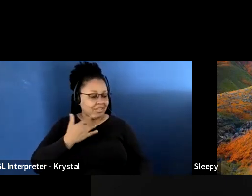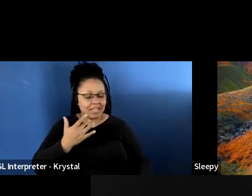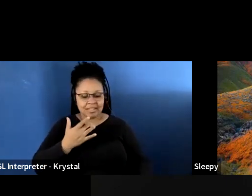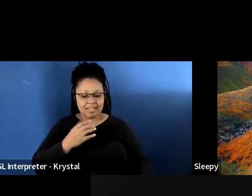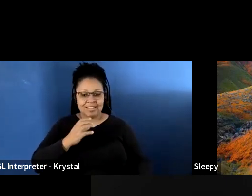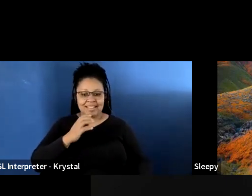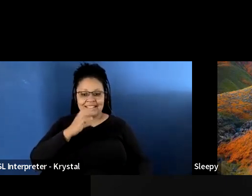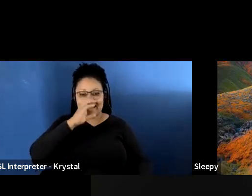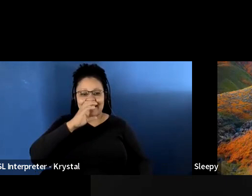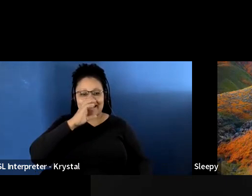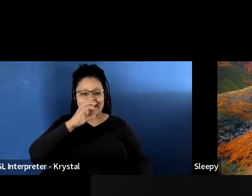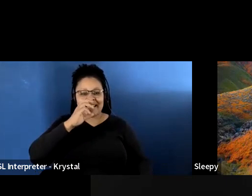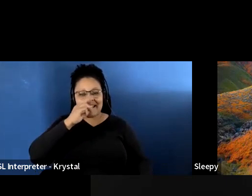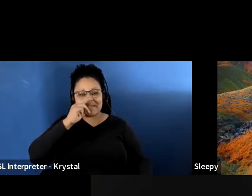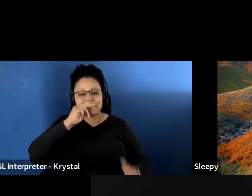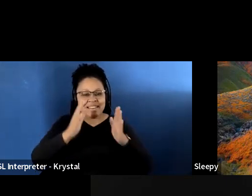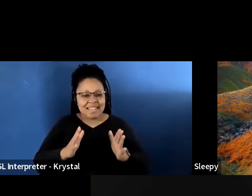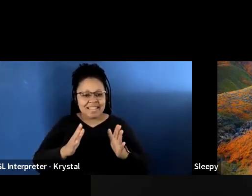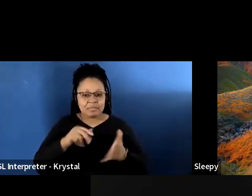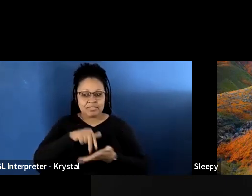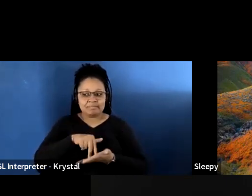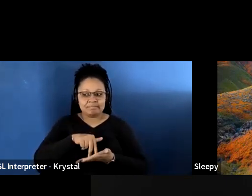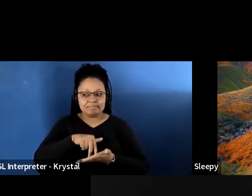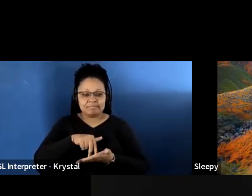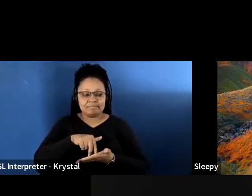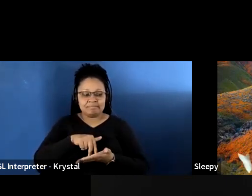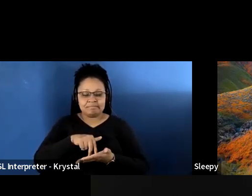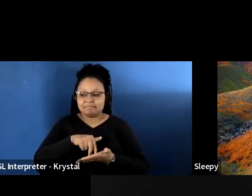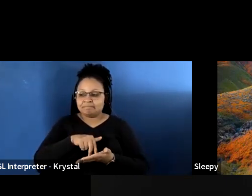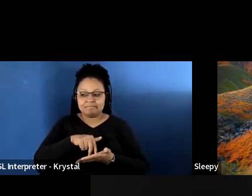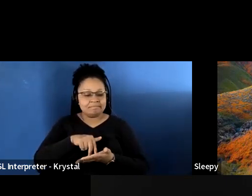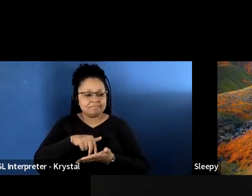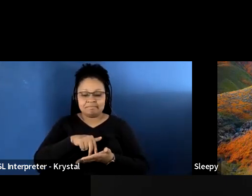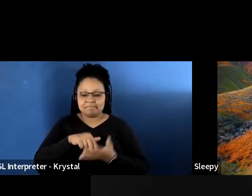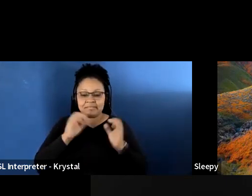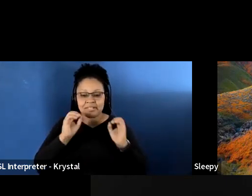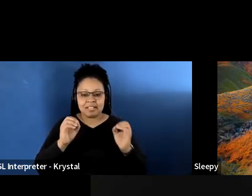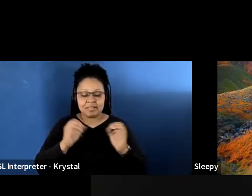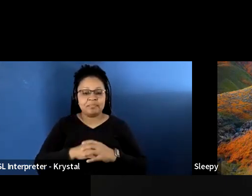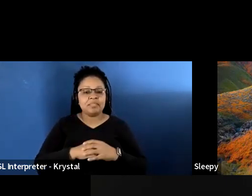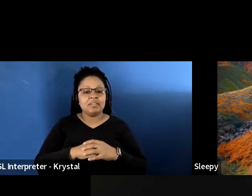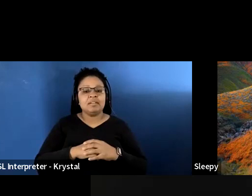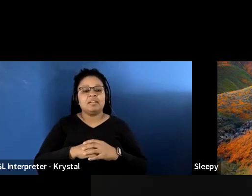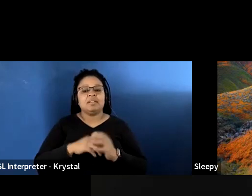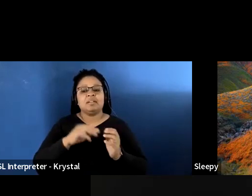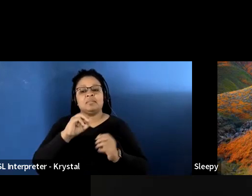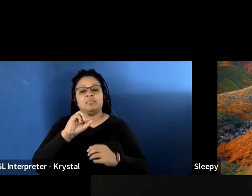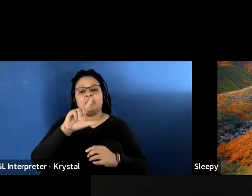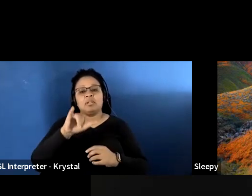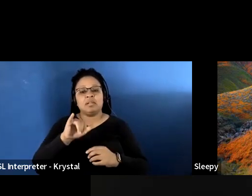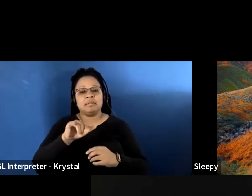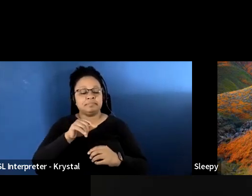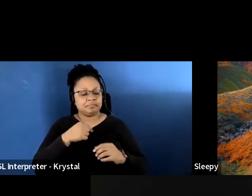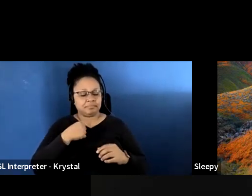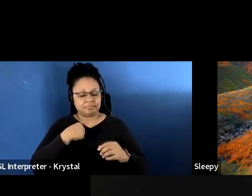comedians that just stand on the stage. But I'll say some things if nobody wants to talk. COVID